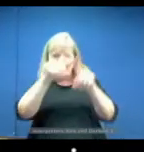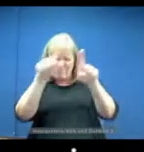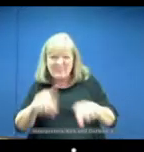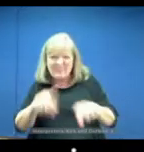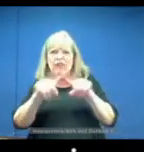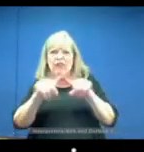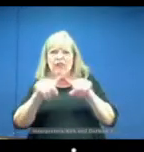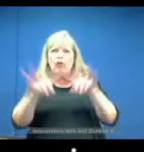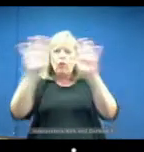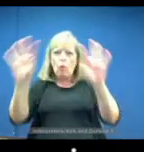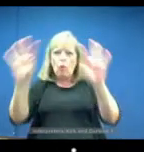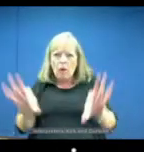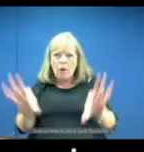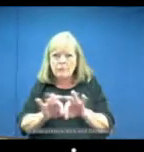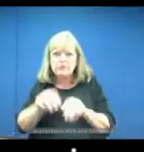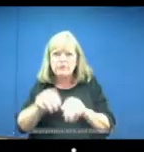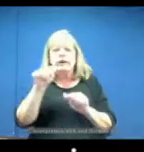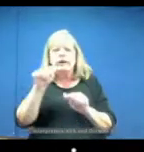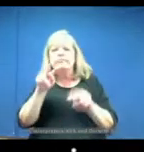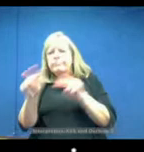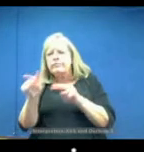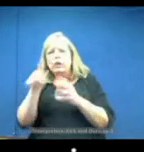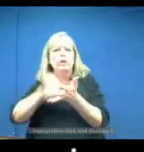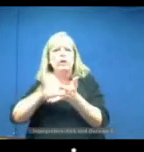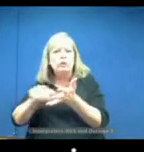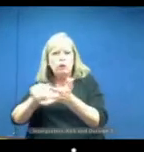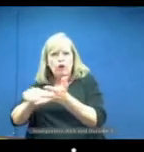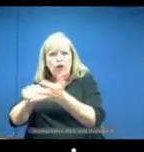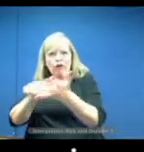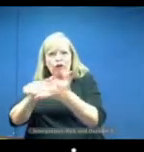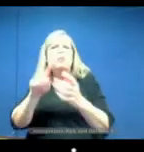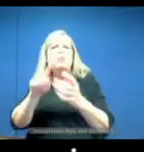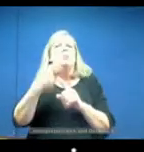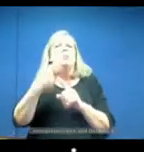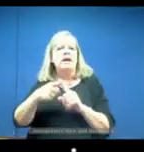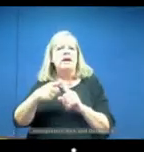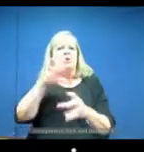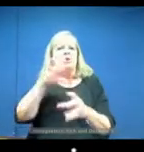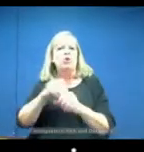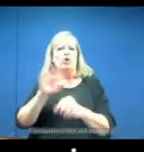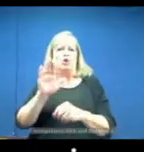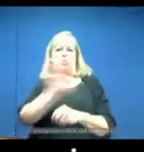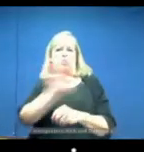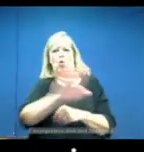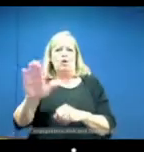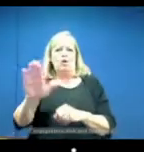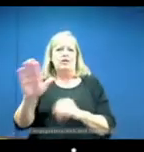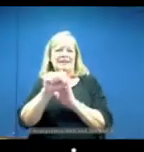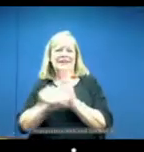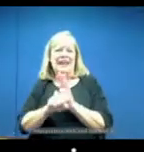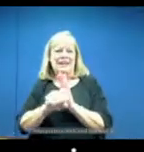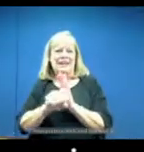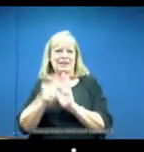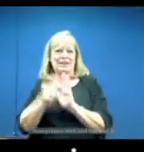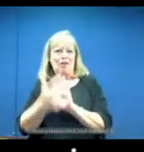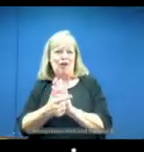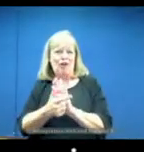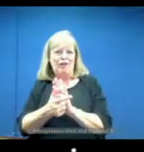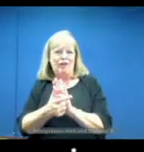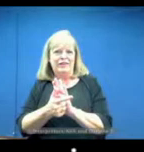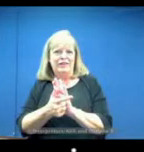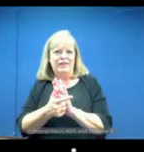It'll also have your state law. And I'm probably getting ahead of myself, but because we have the